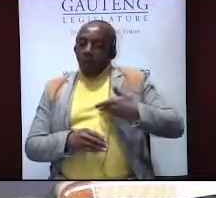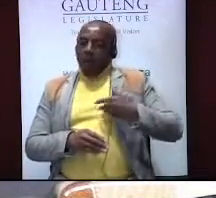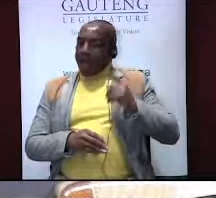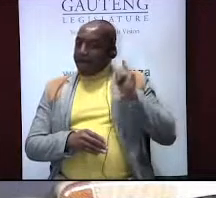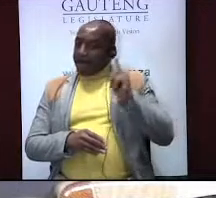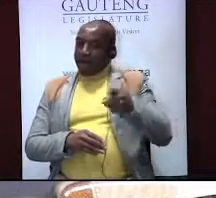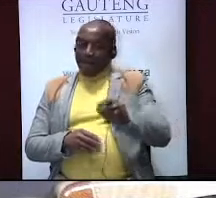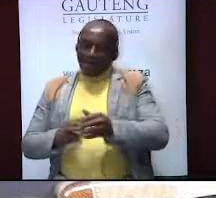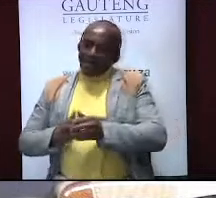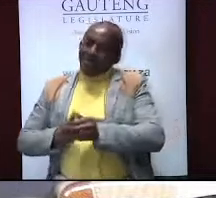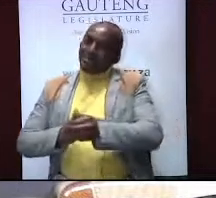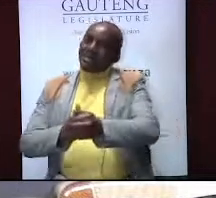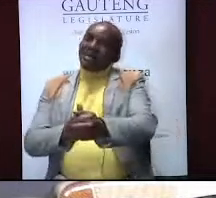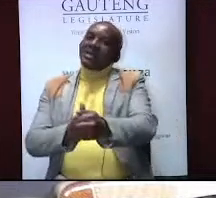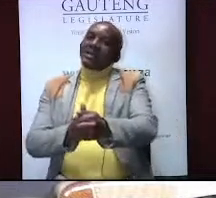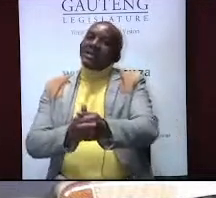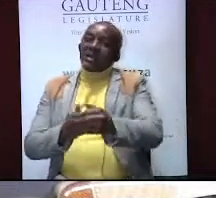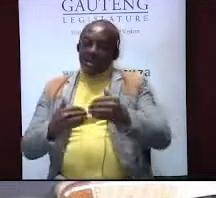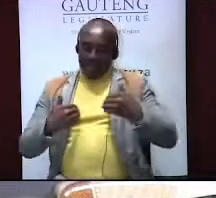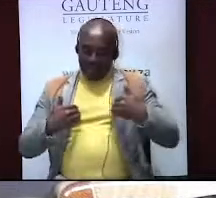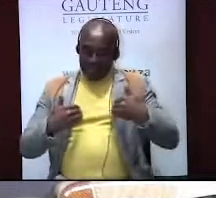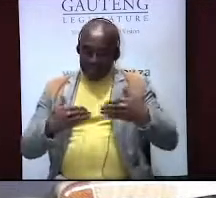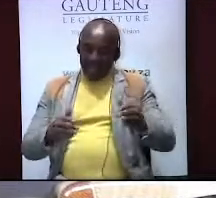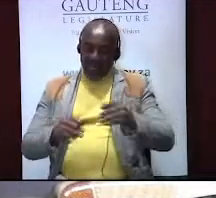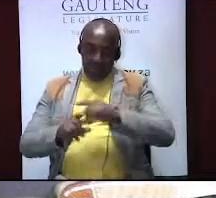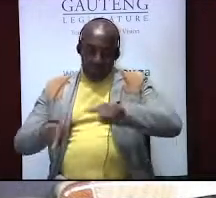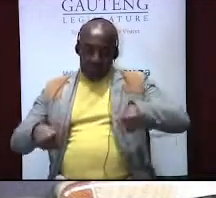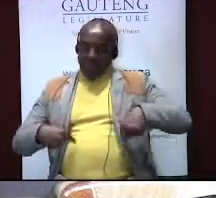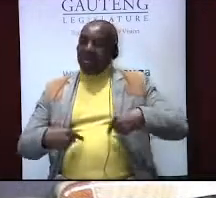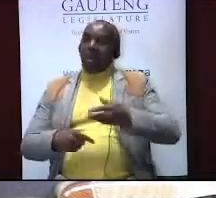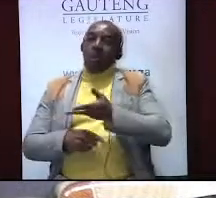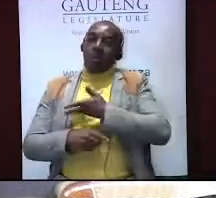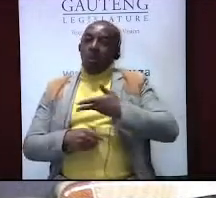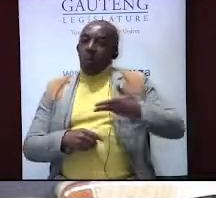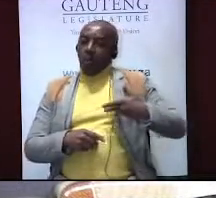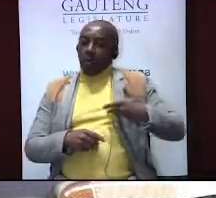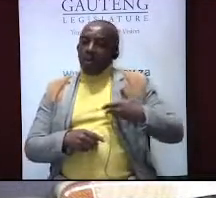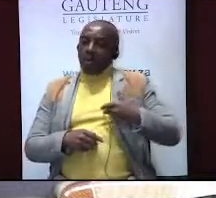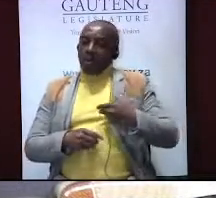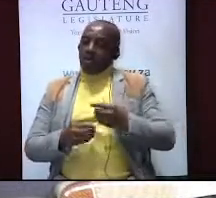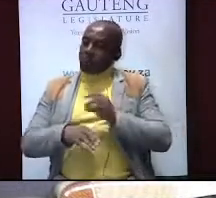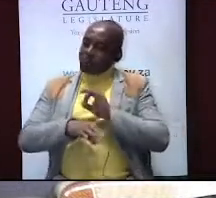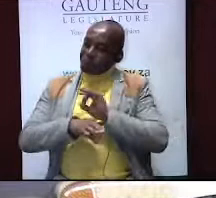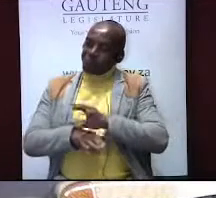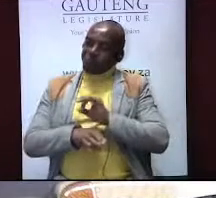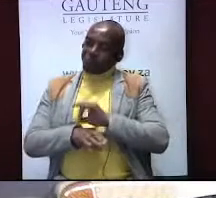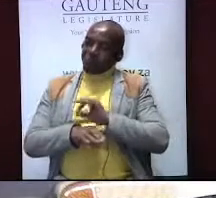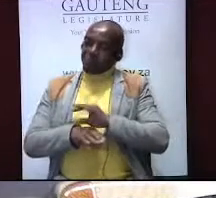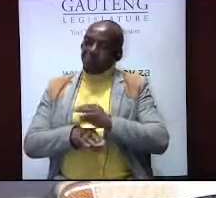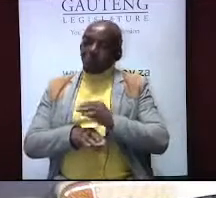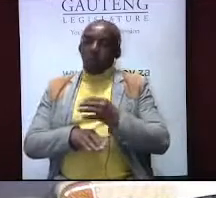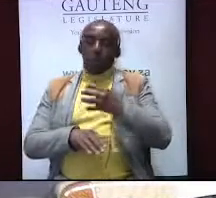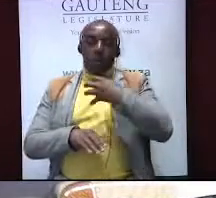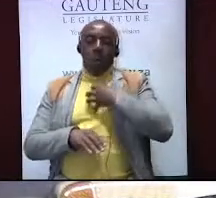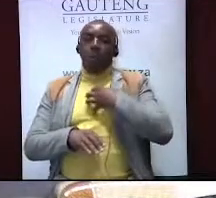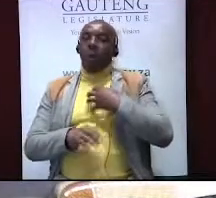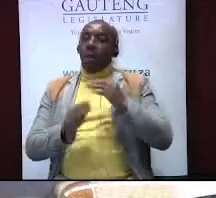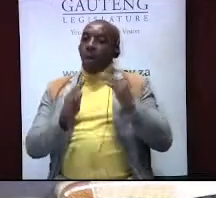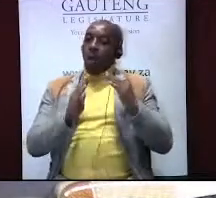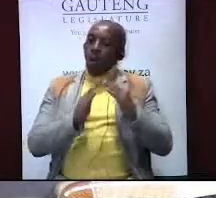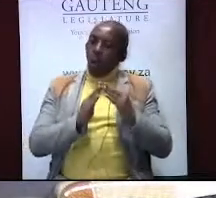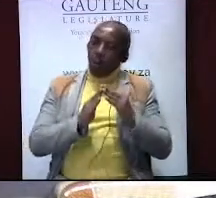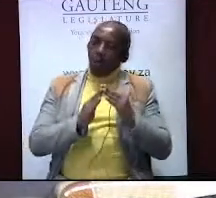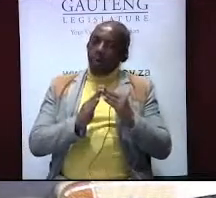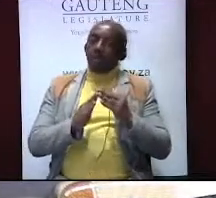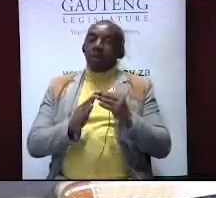akere. It starts with us to instill discipline in our homes, in